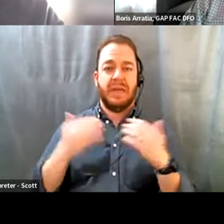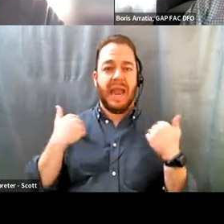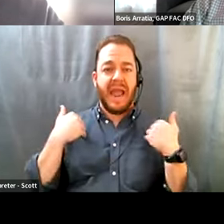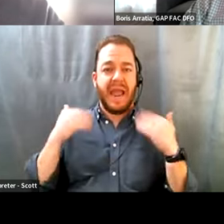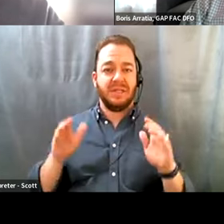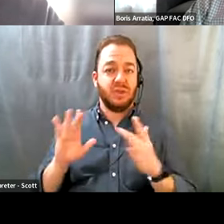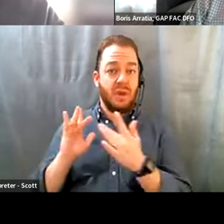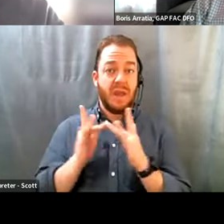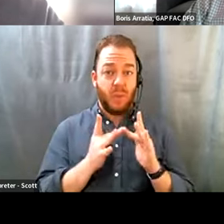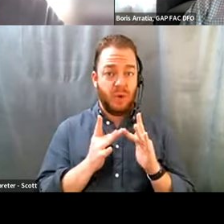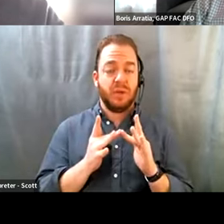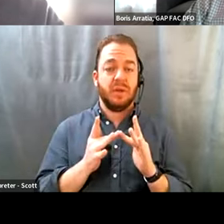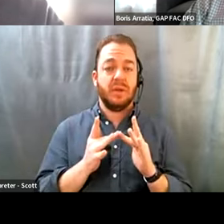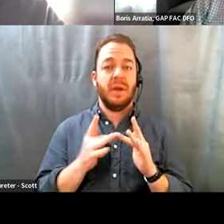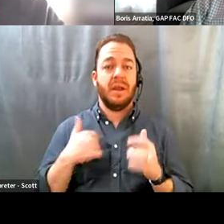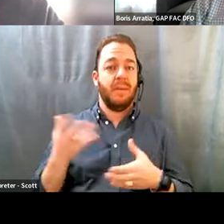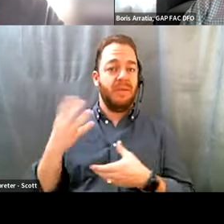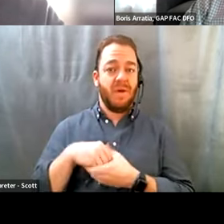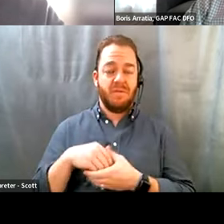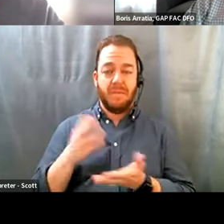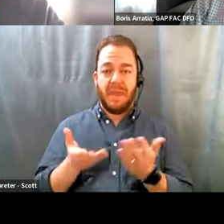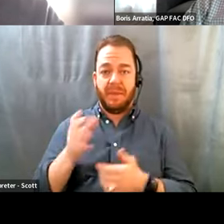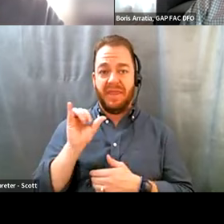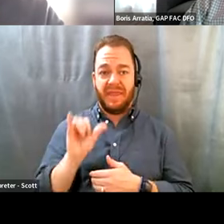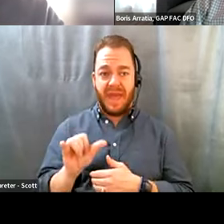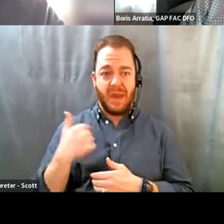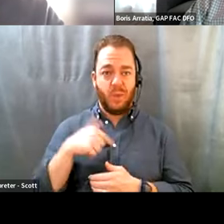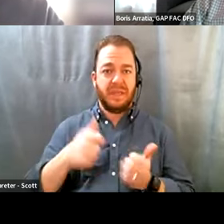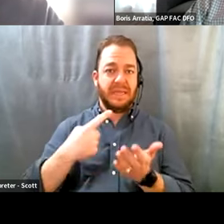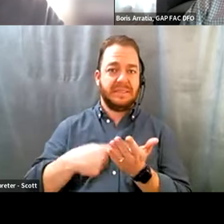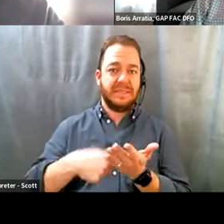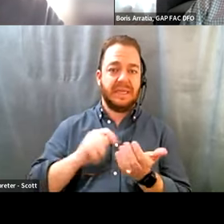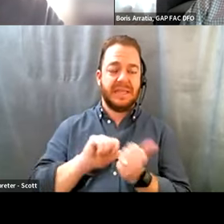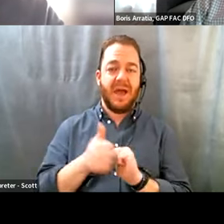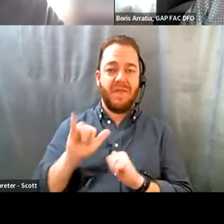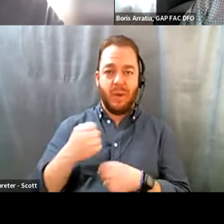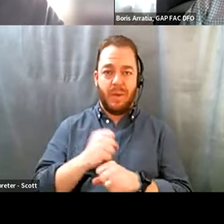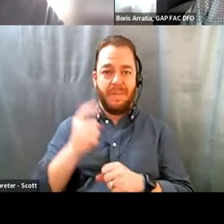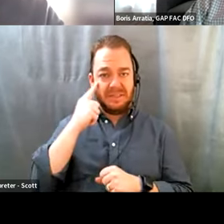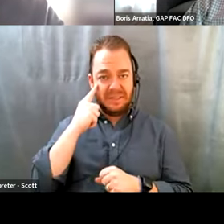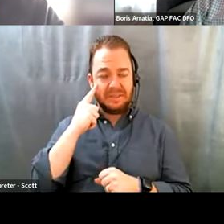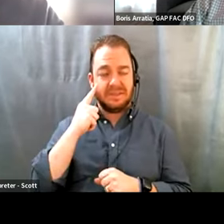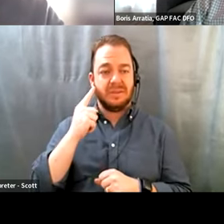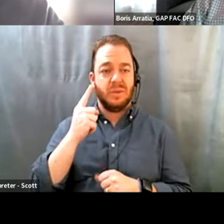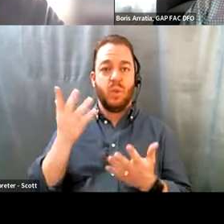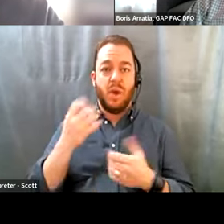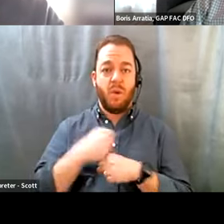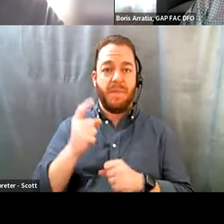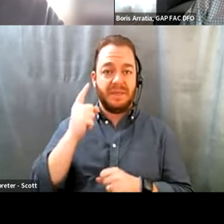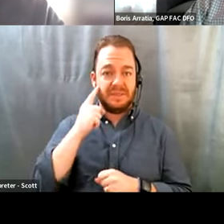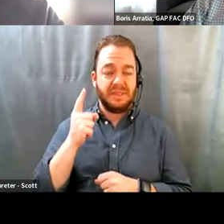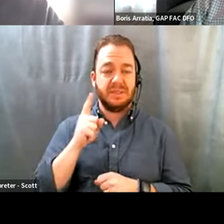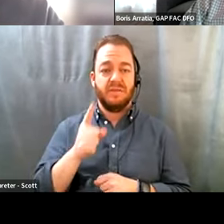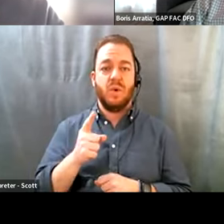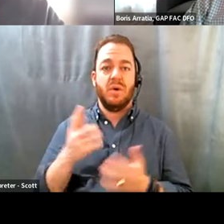network and being connected to many. Maybe that's something we could talk about, how that might make sense and what would make sense